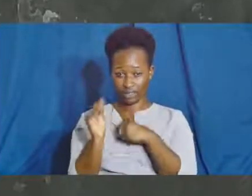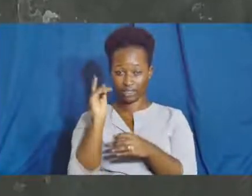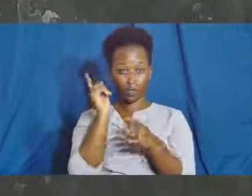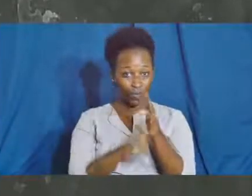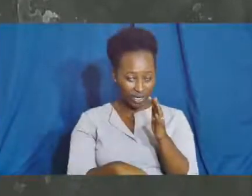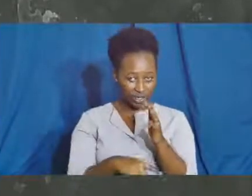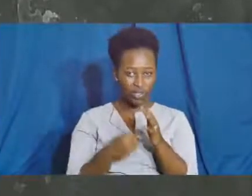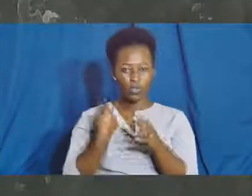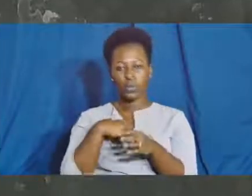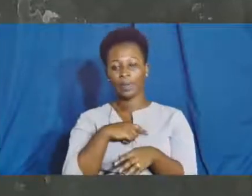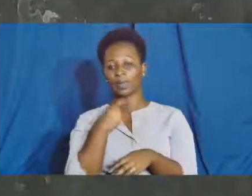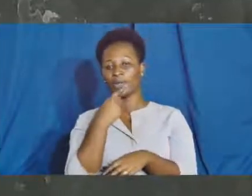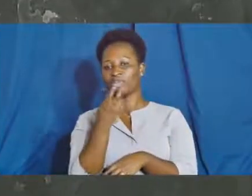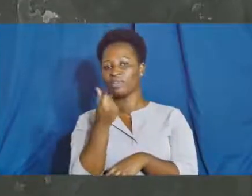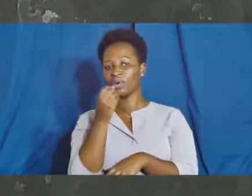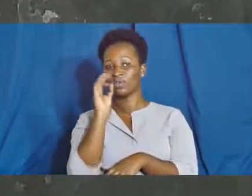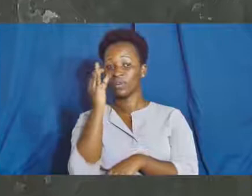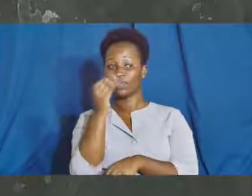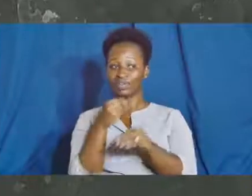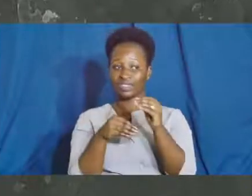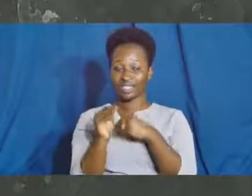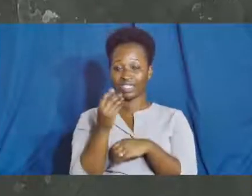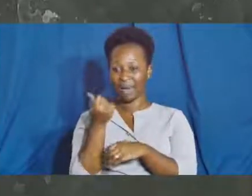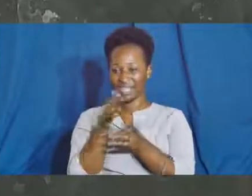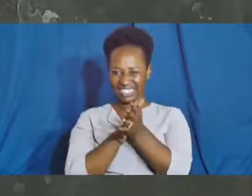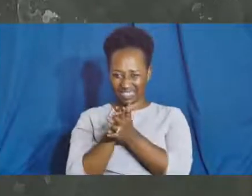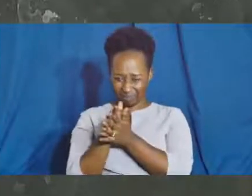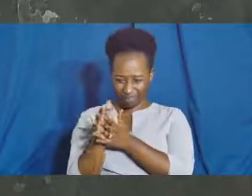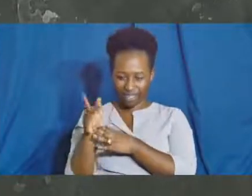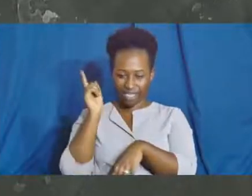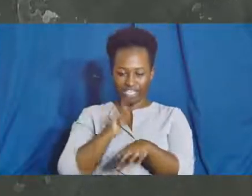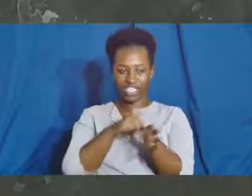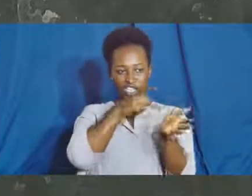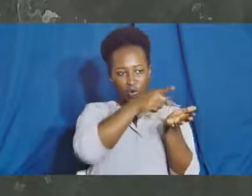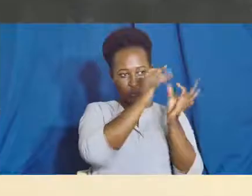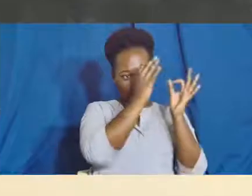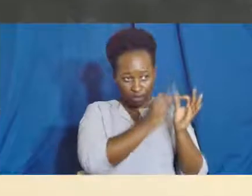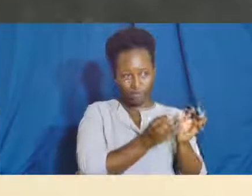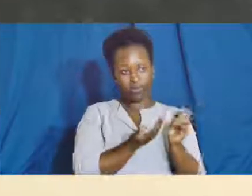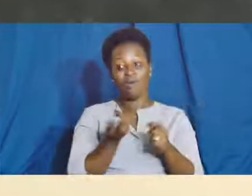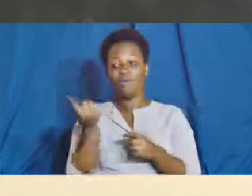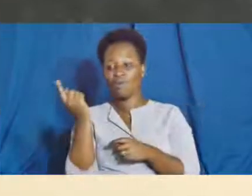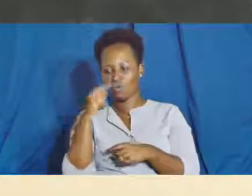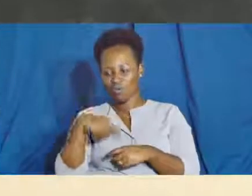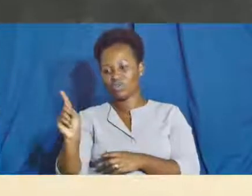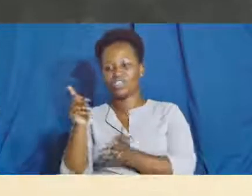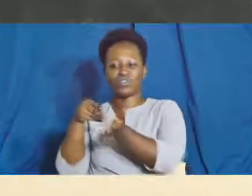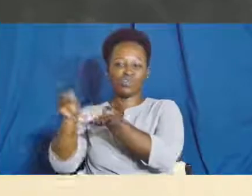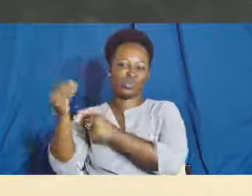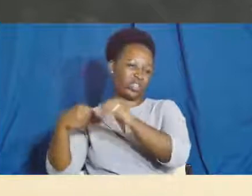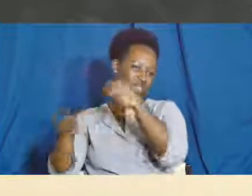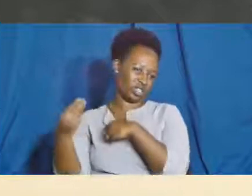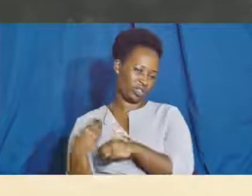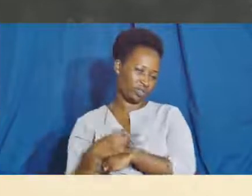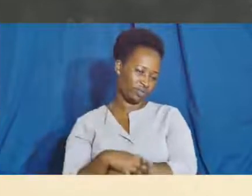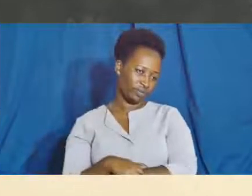We said that cost of sales, the money spent while purchasing goods for resale. While purchasing goods